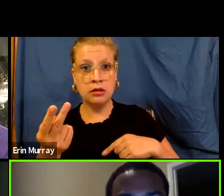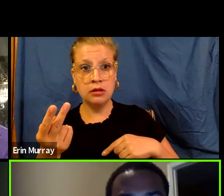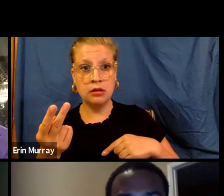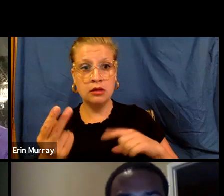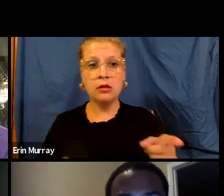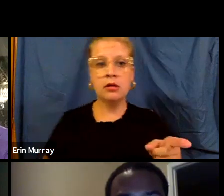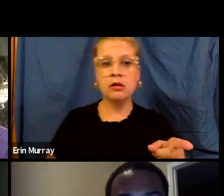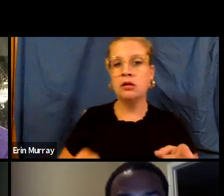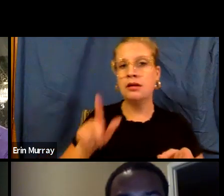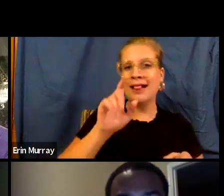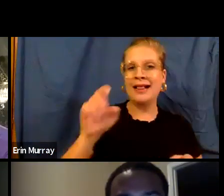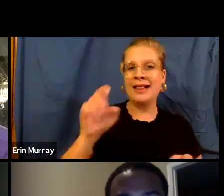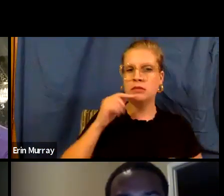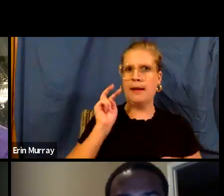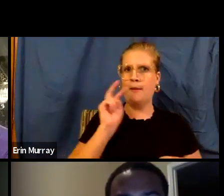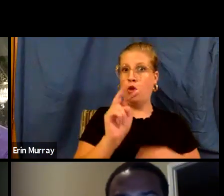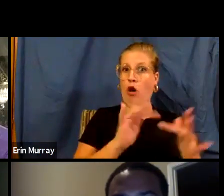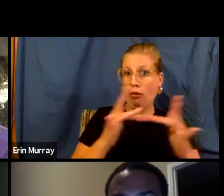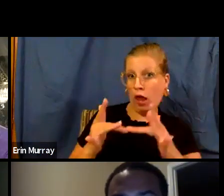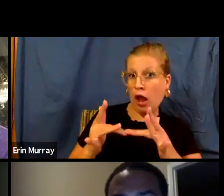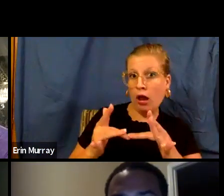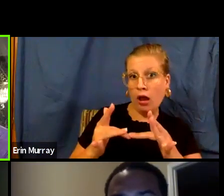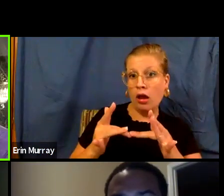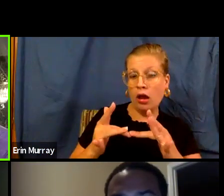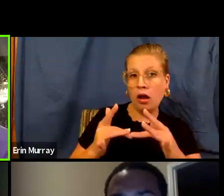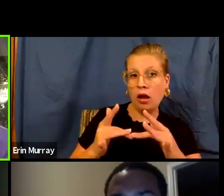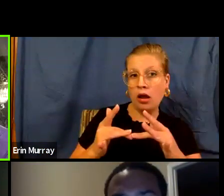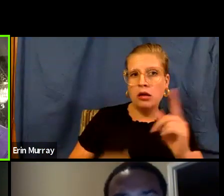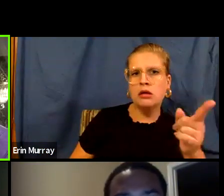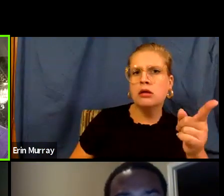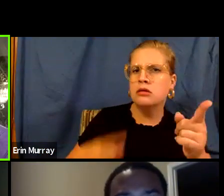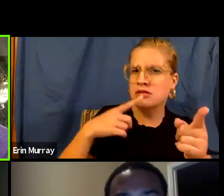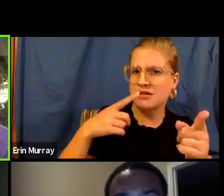But I'm looking at it online. Wanted Mr. Jackson to co-host.